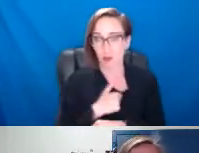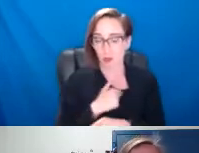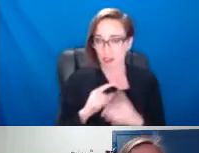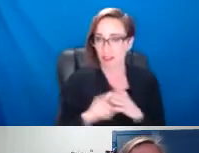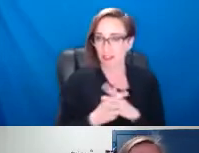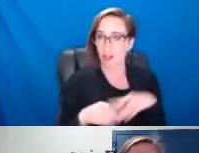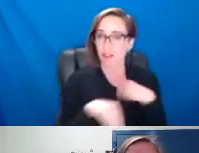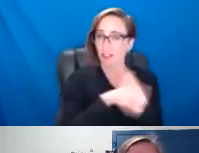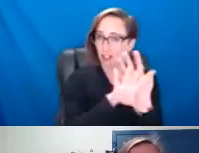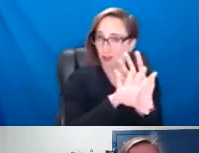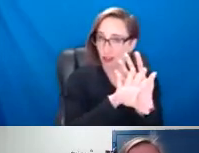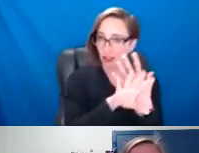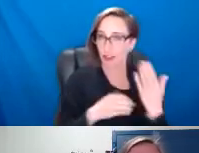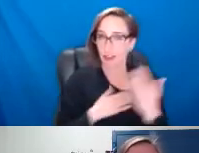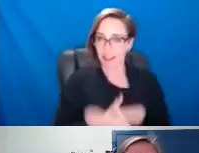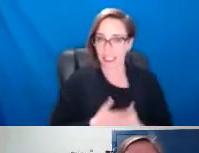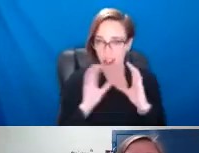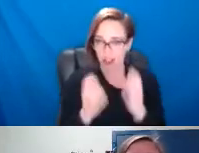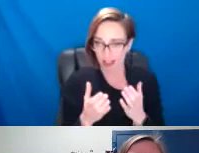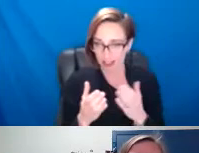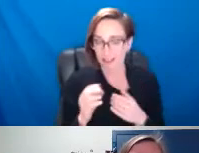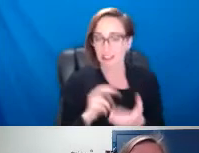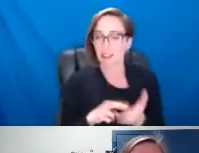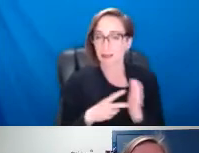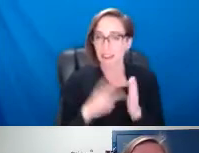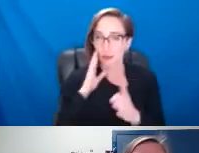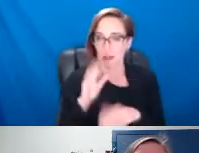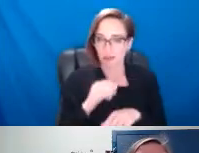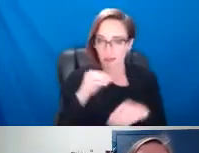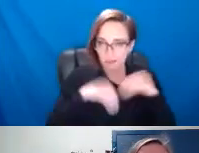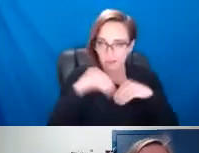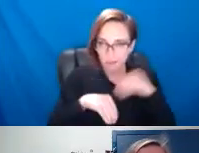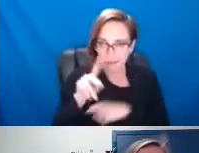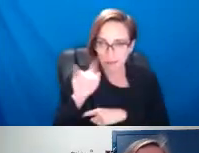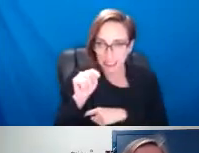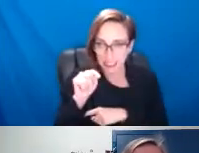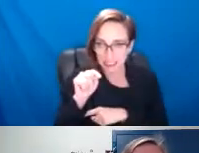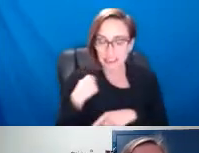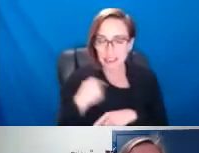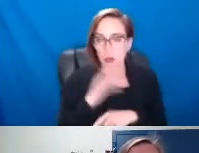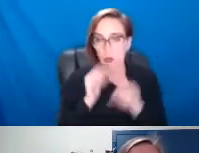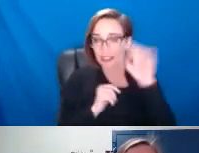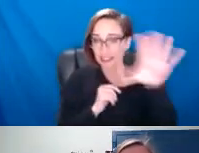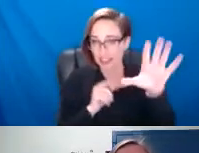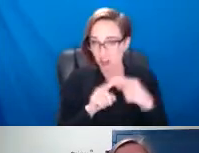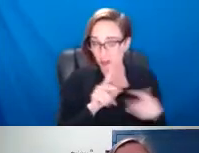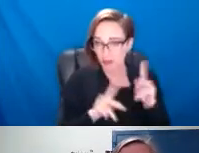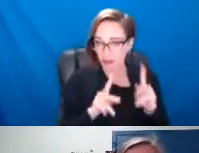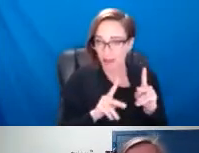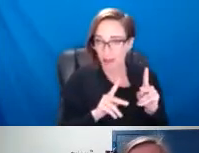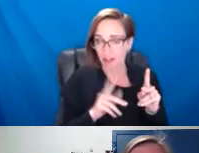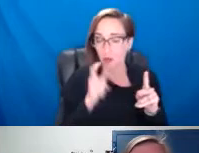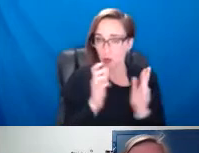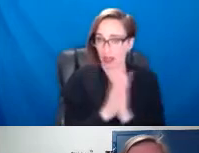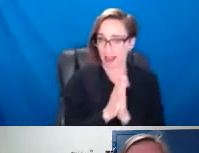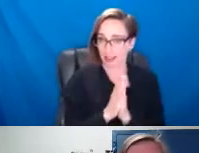class. So we would set up make kits and we would send those kits out to individuals who asked. And mind you,